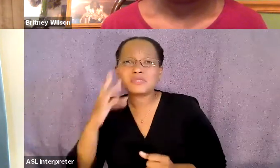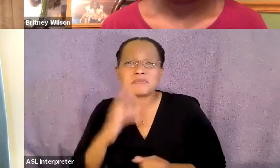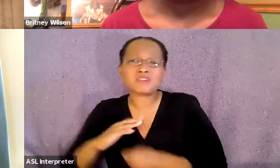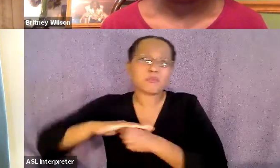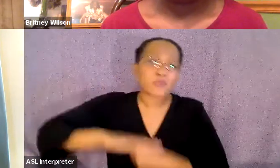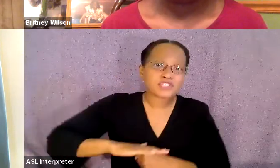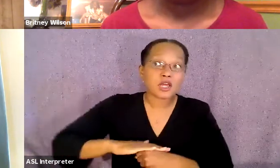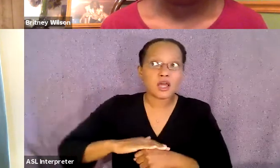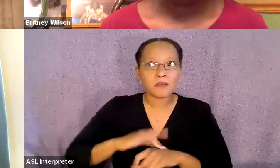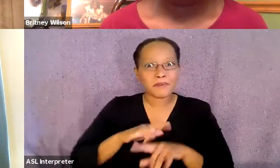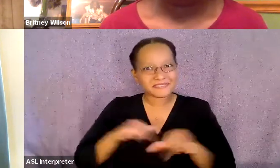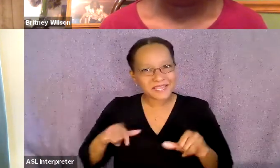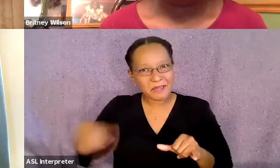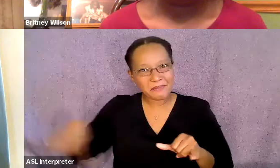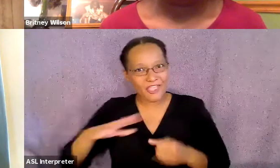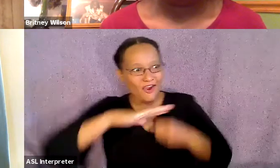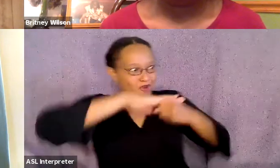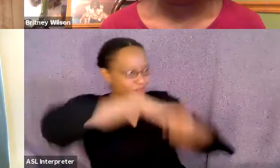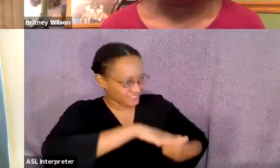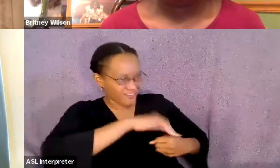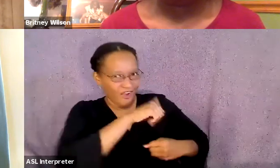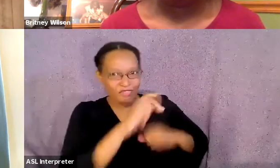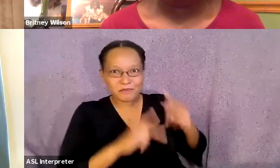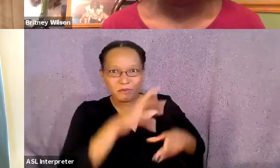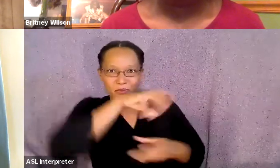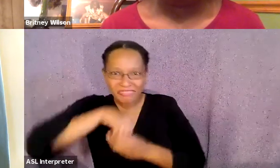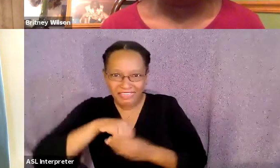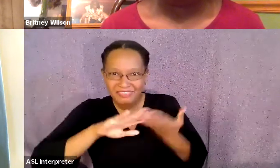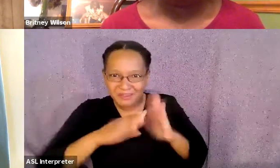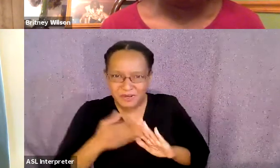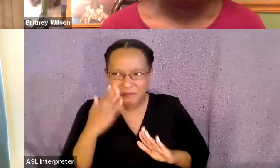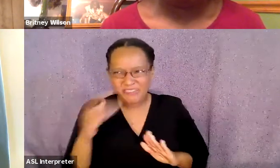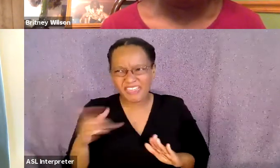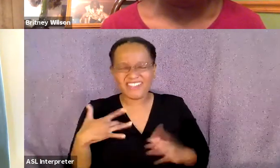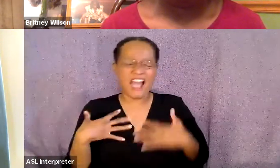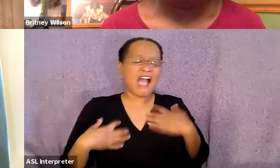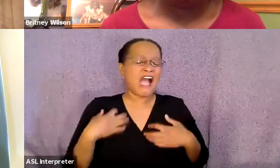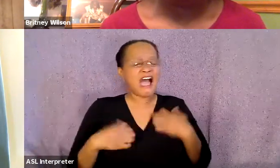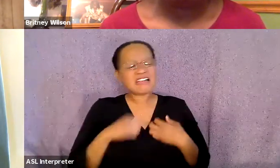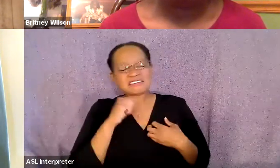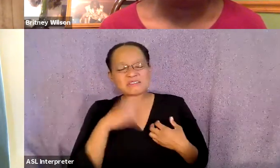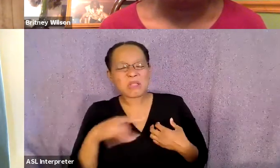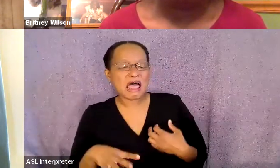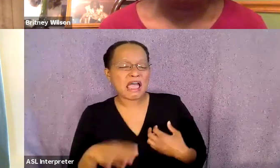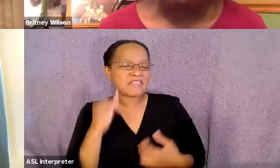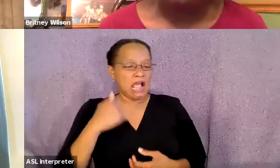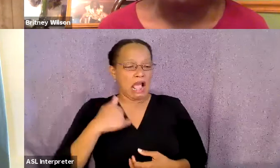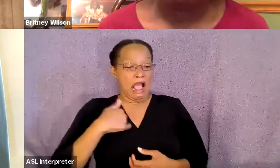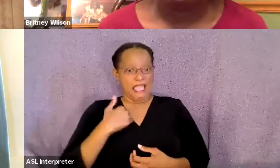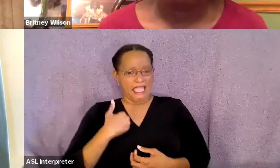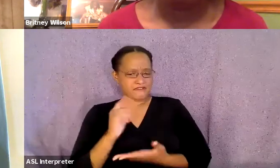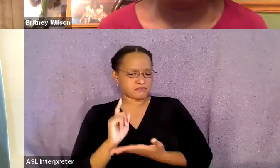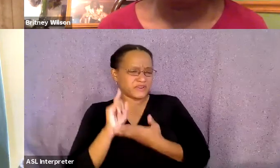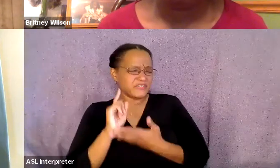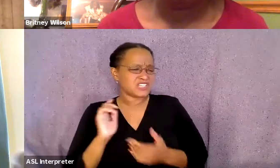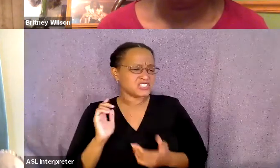are oppressing other people in the community because they're uncomfortable with the idea that they have privilege in their